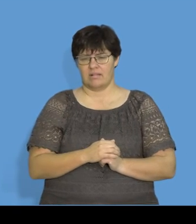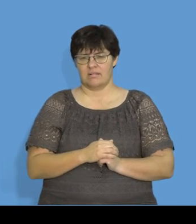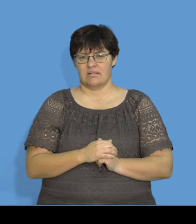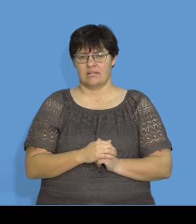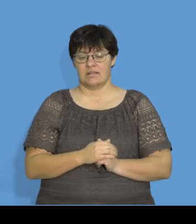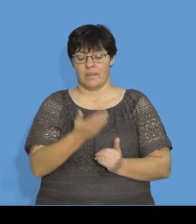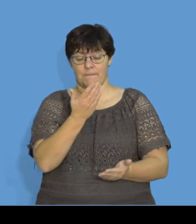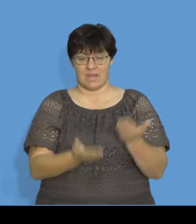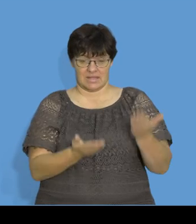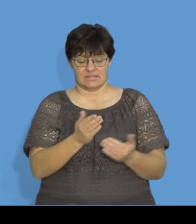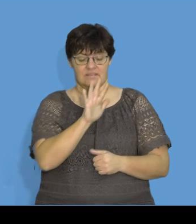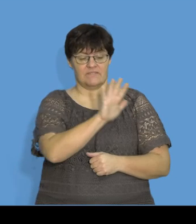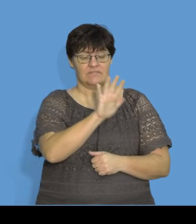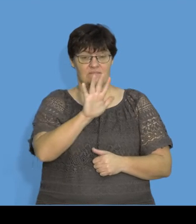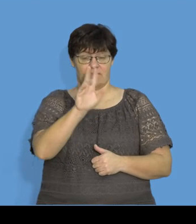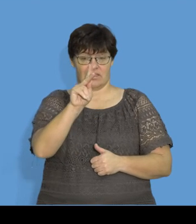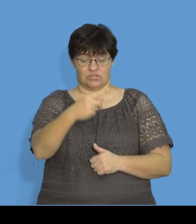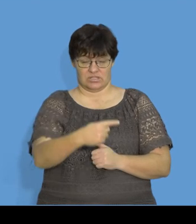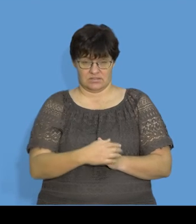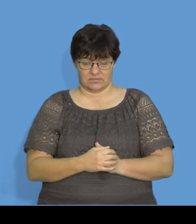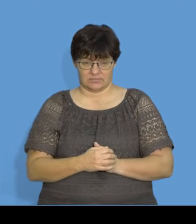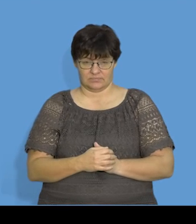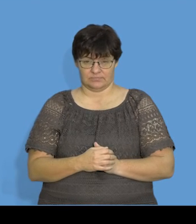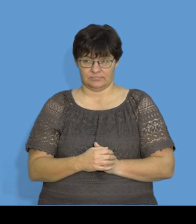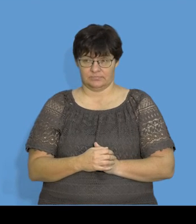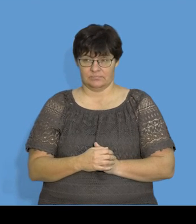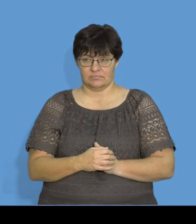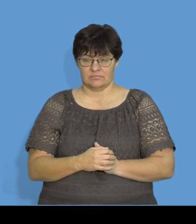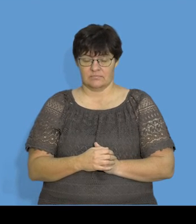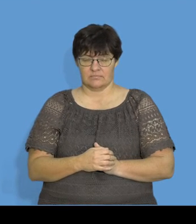mass is 55 kilograms.